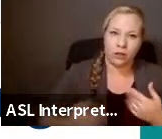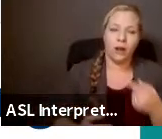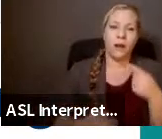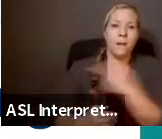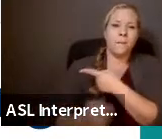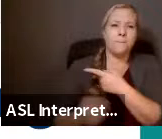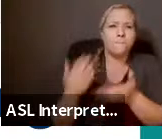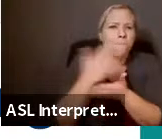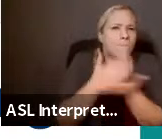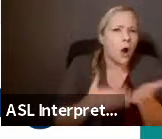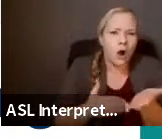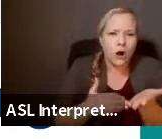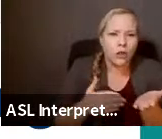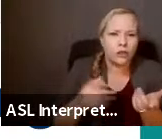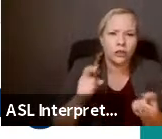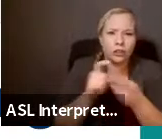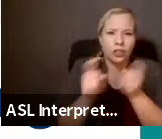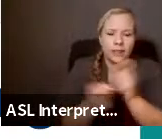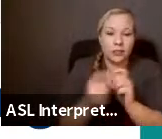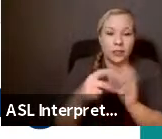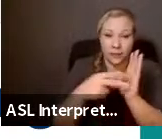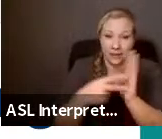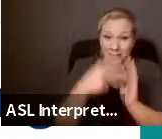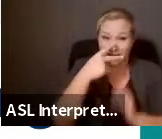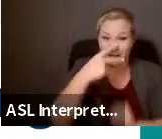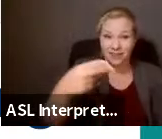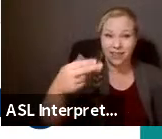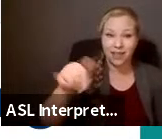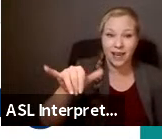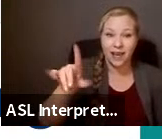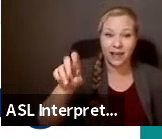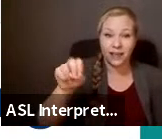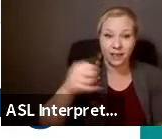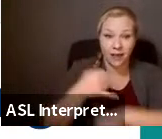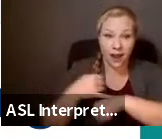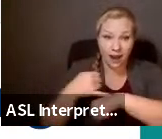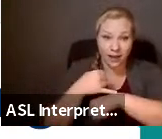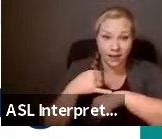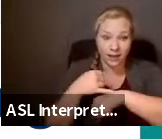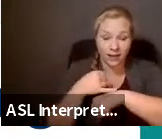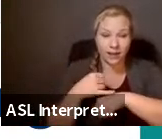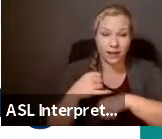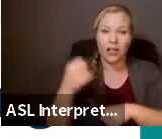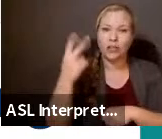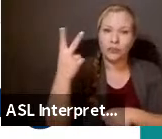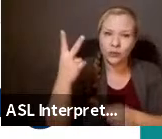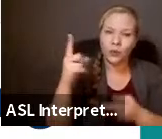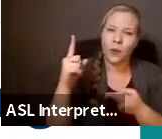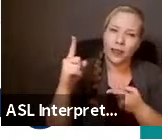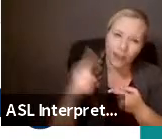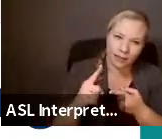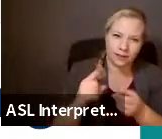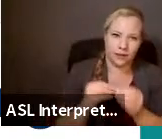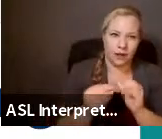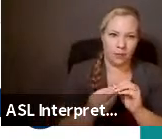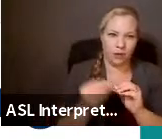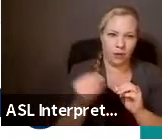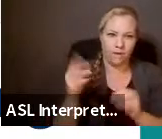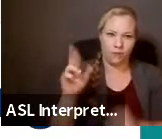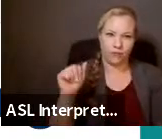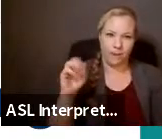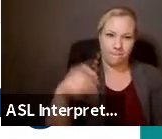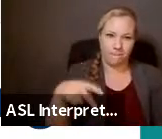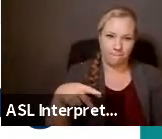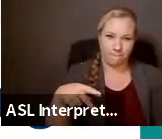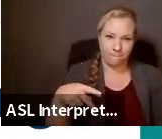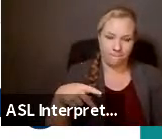is on Hayden Island, you can see that we've got 2 less ramps to I-5, right? So it's